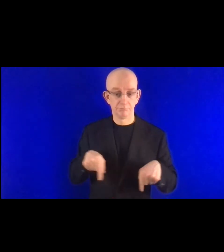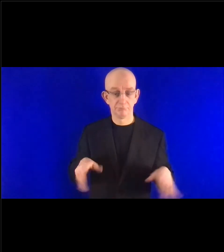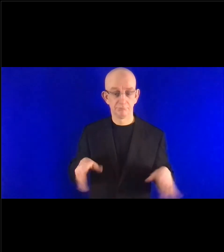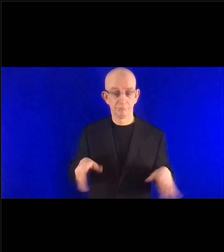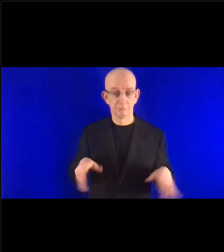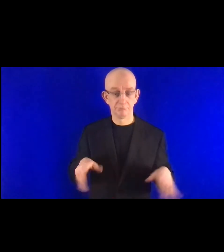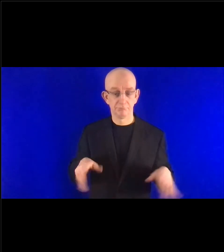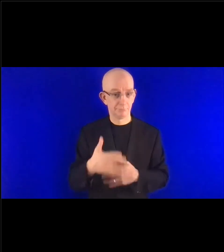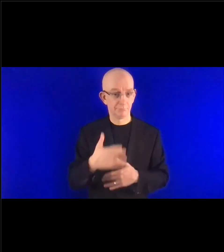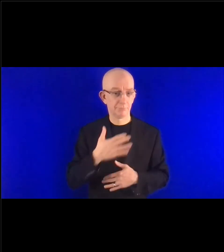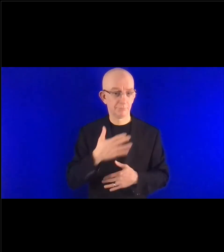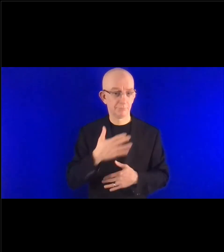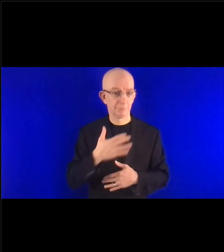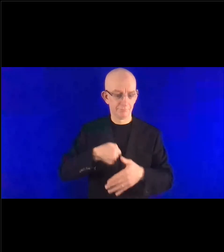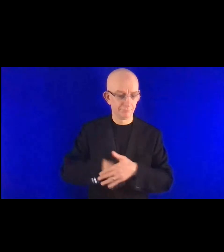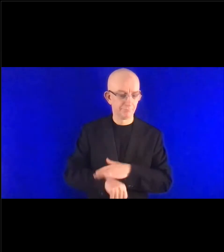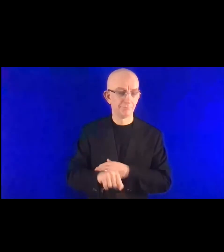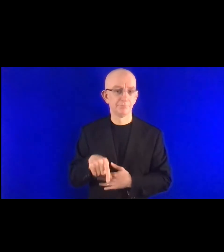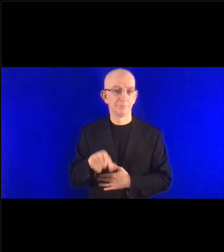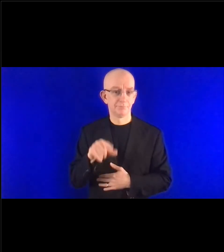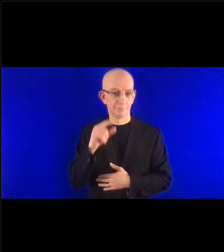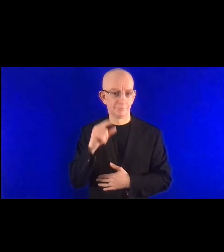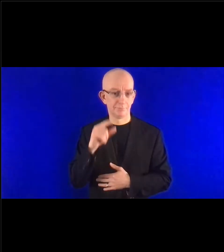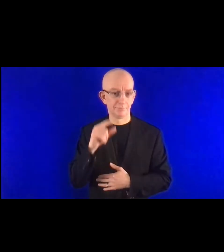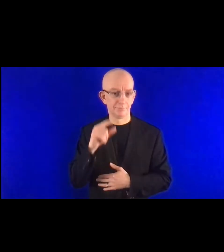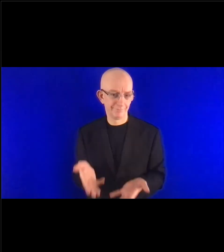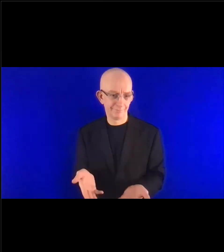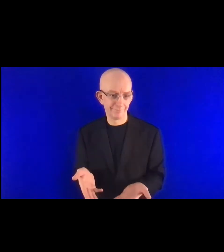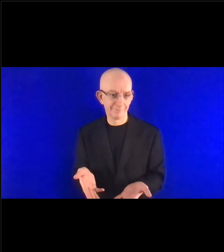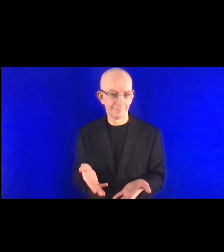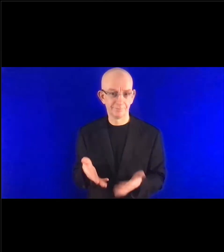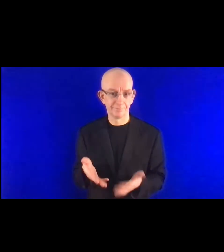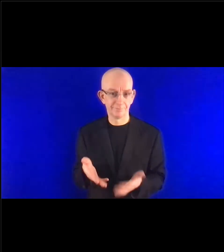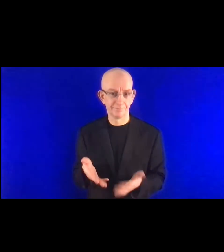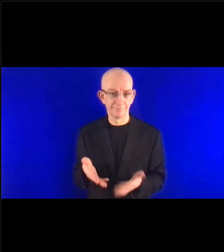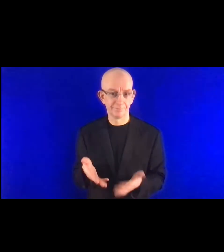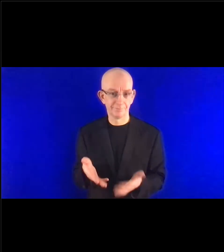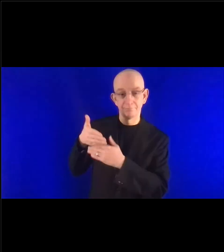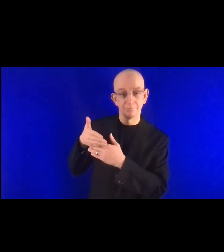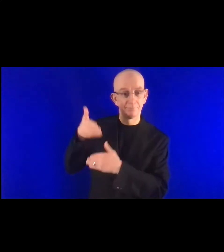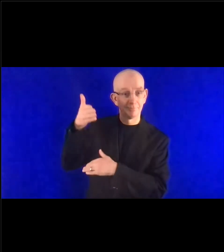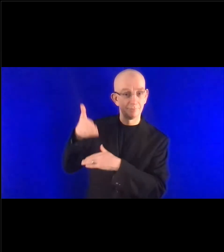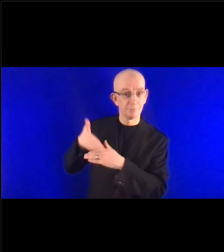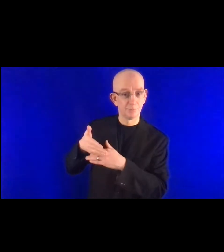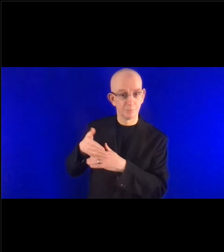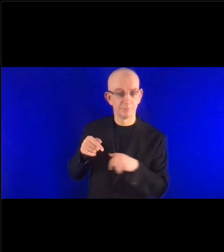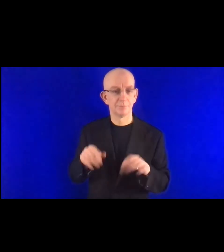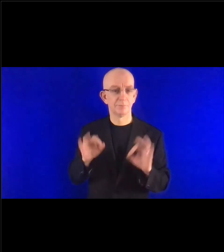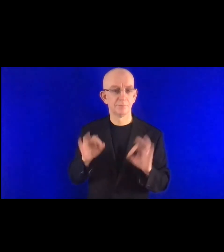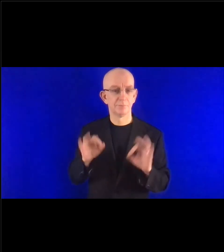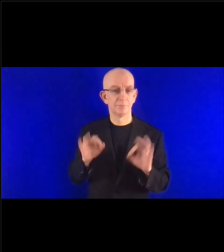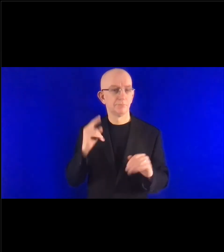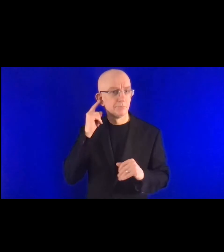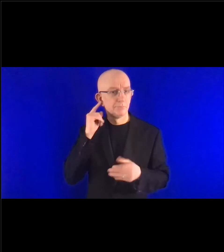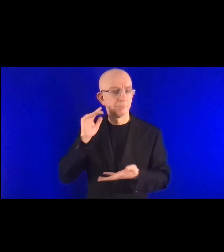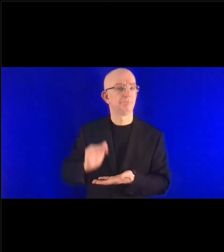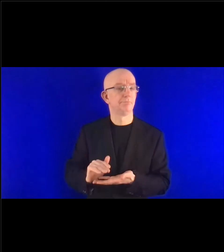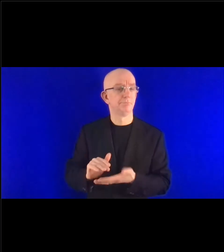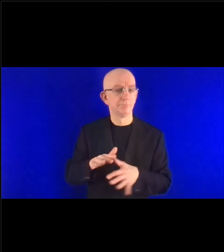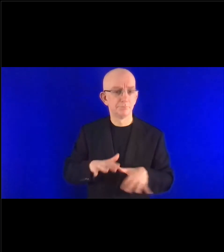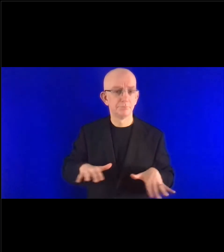is the most quiet place and less destructive. I'm wearing a forest green